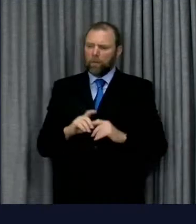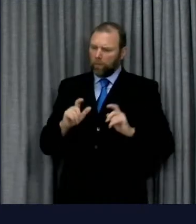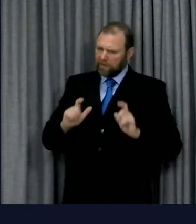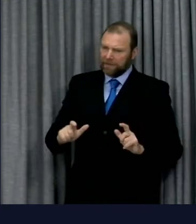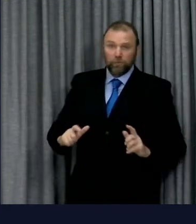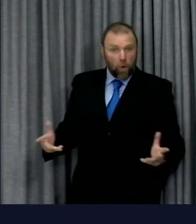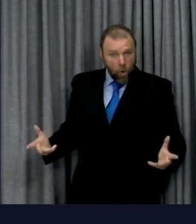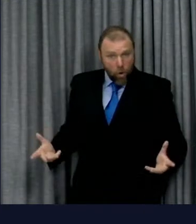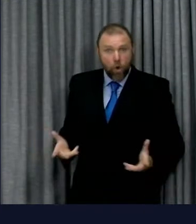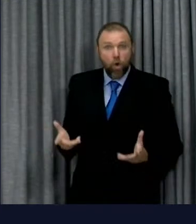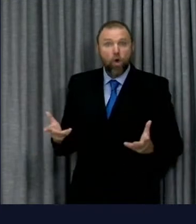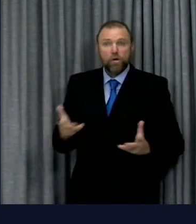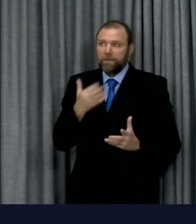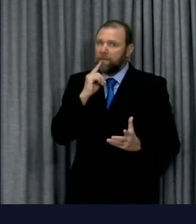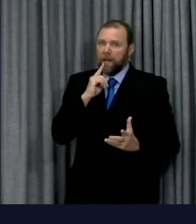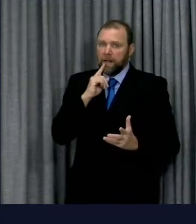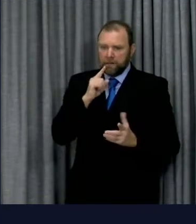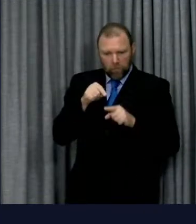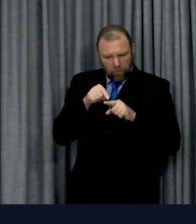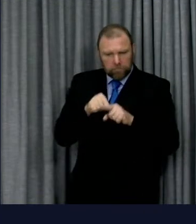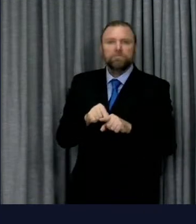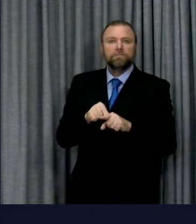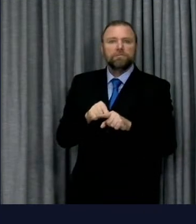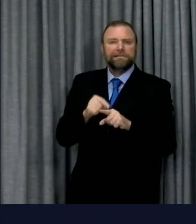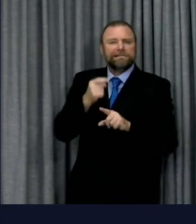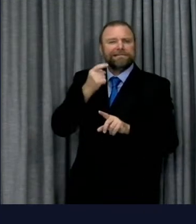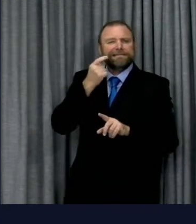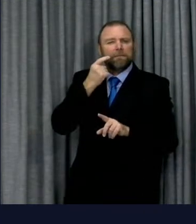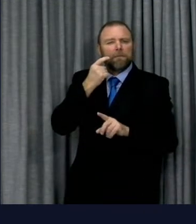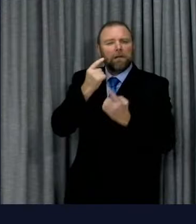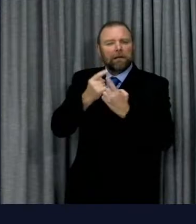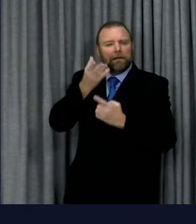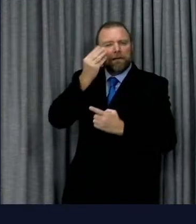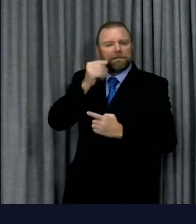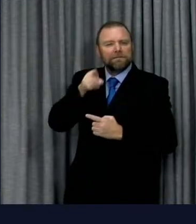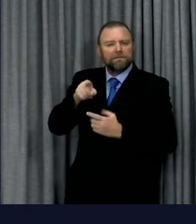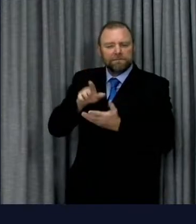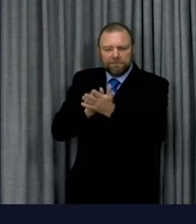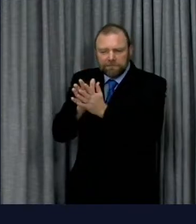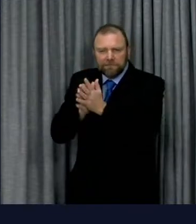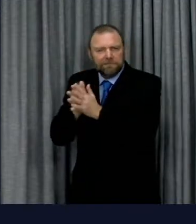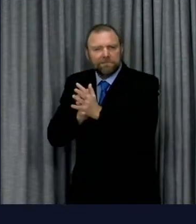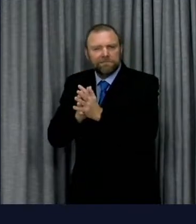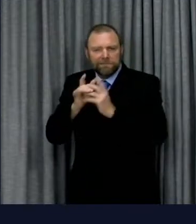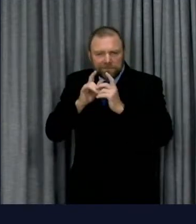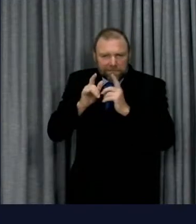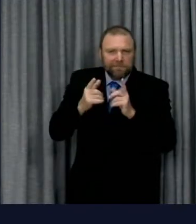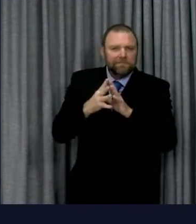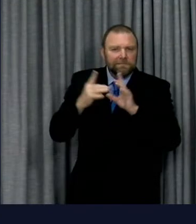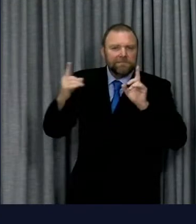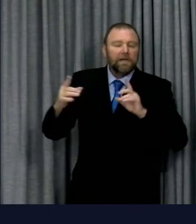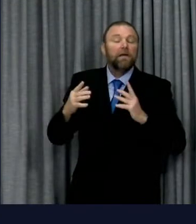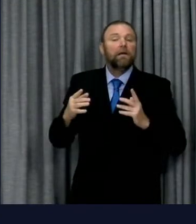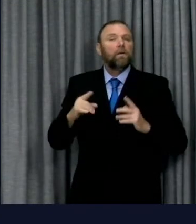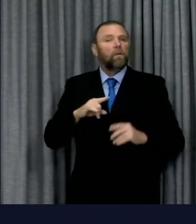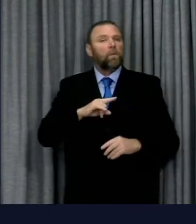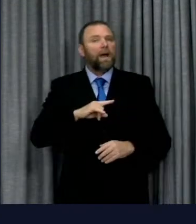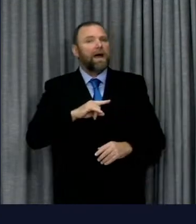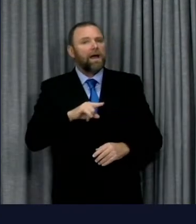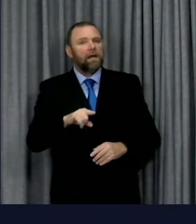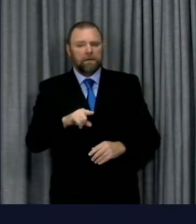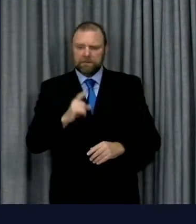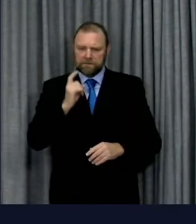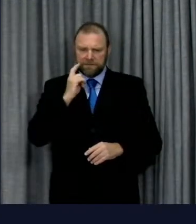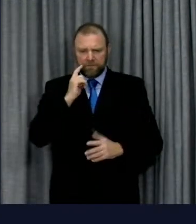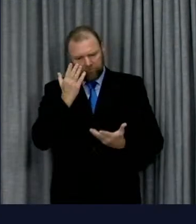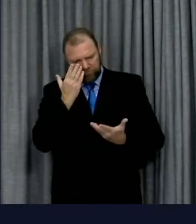people to do all those simple things we've learnt, not simply because it keeps ourselves safe, but because it is a simple courtesy